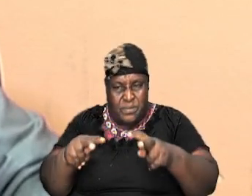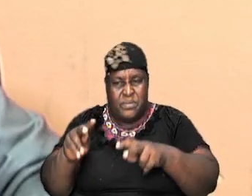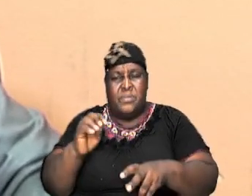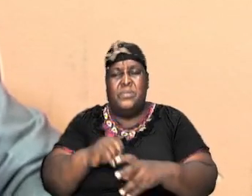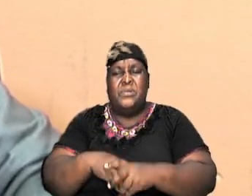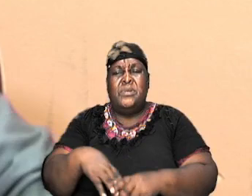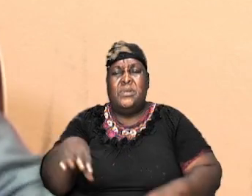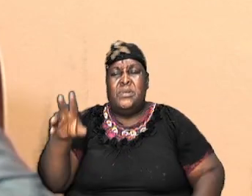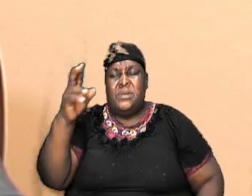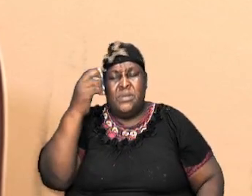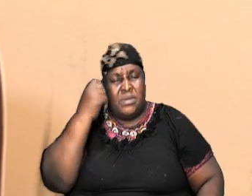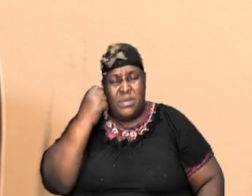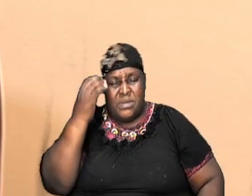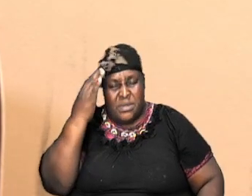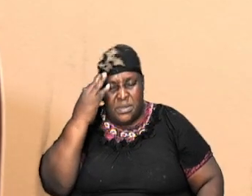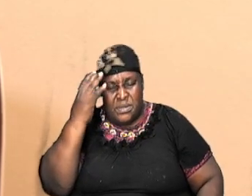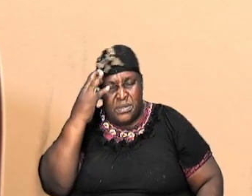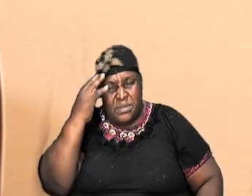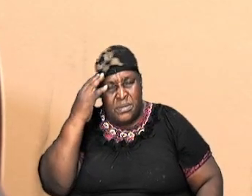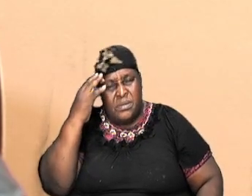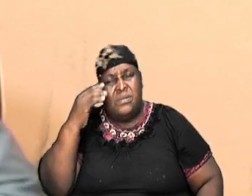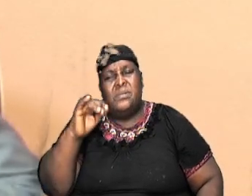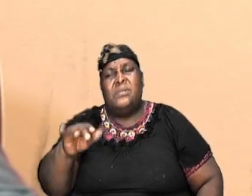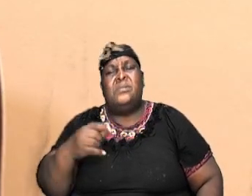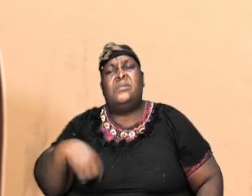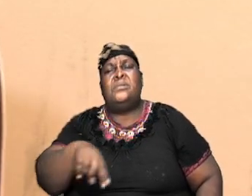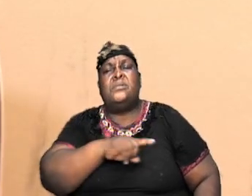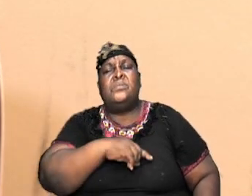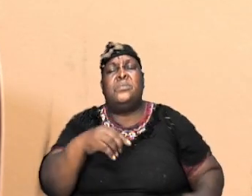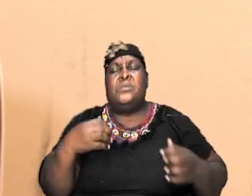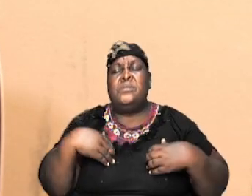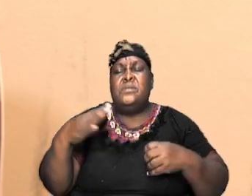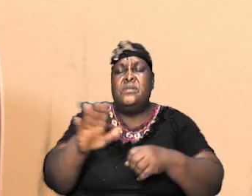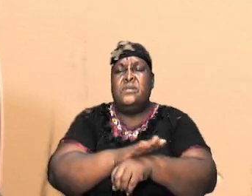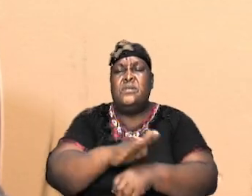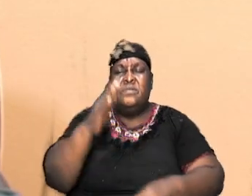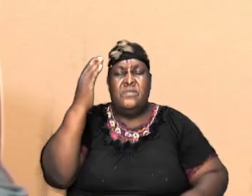consideration that we will have the full knowledge